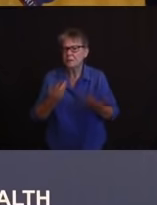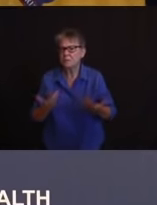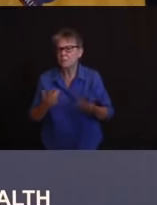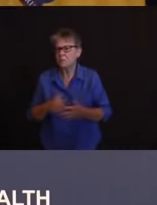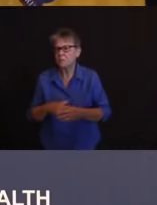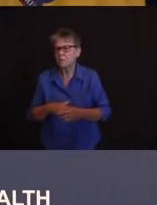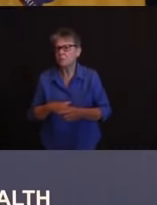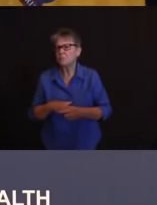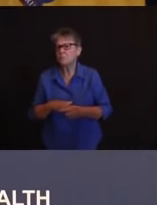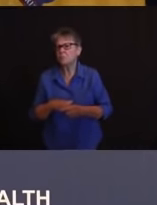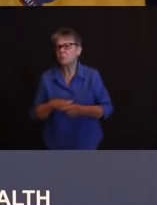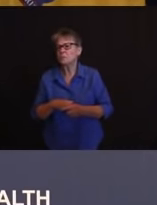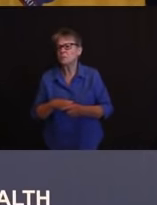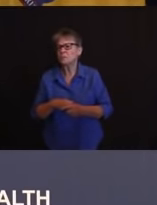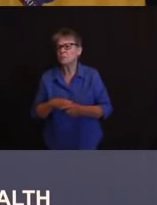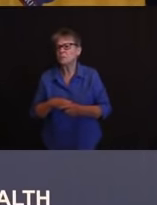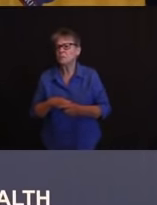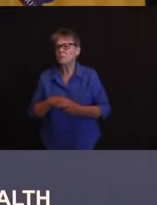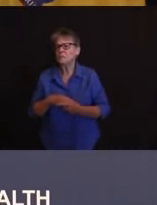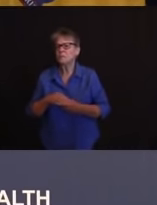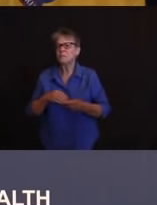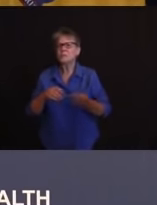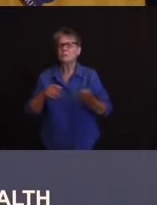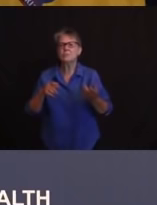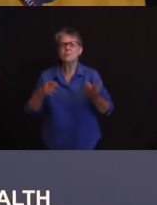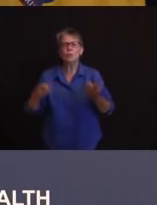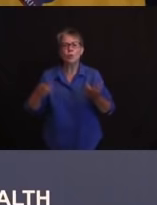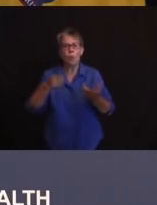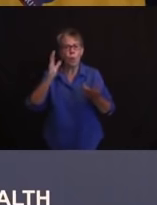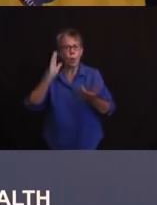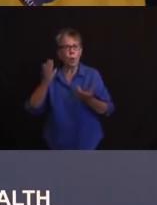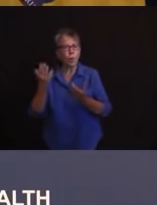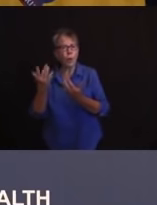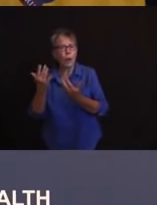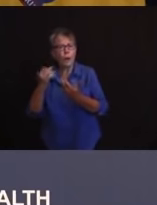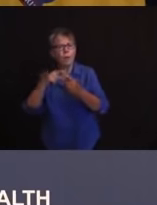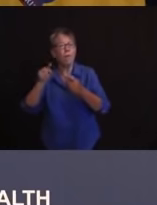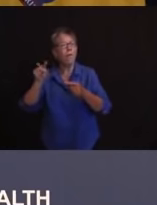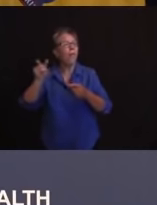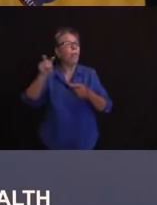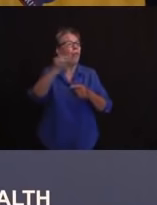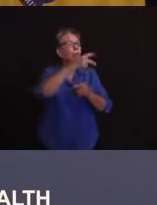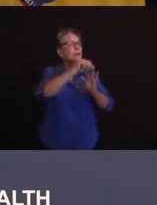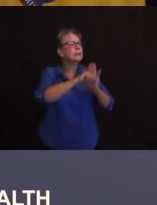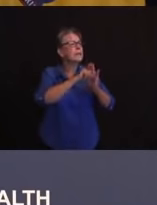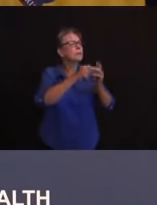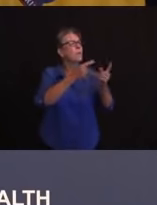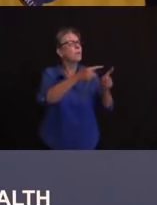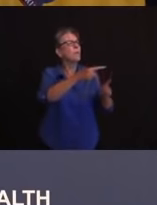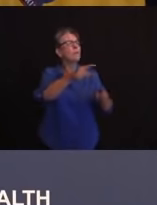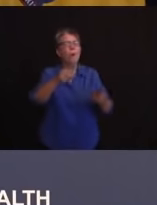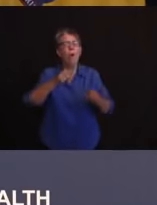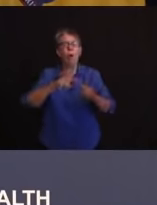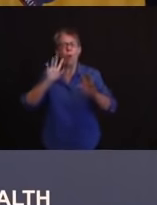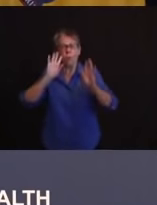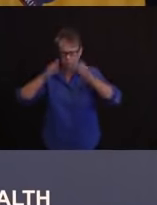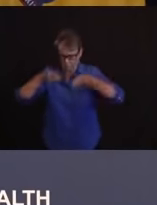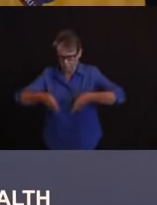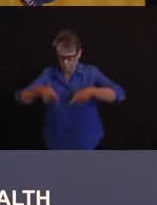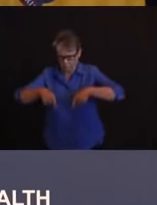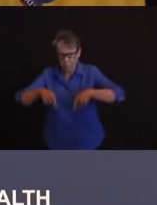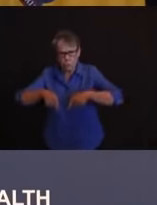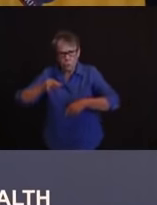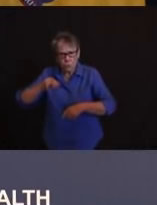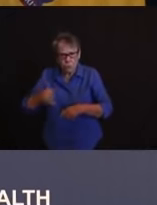parts of the country will play into your decision? Thank you. Very good questions. Does the spike elsewhere make